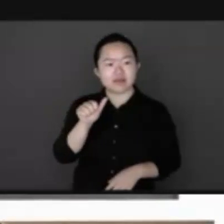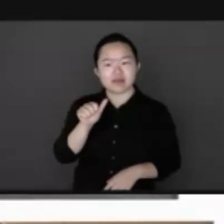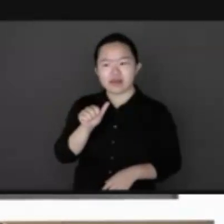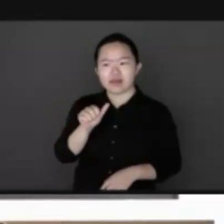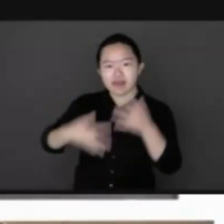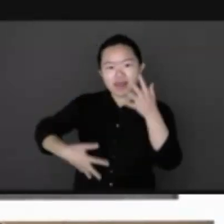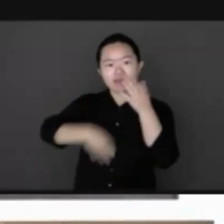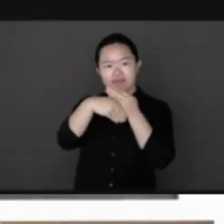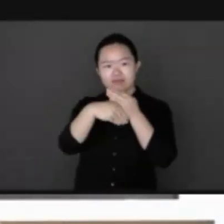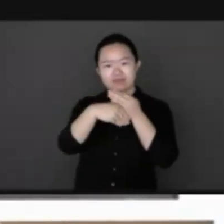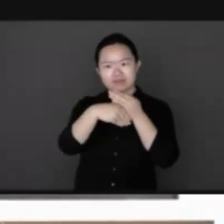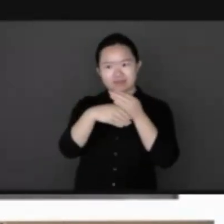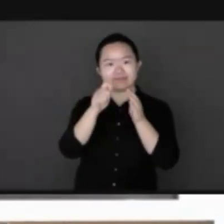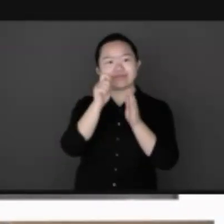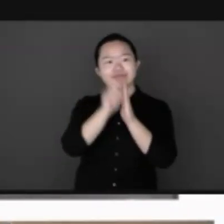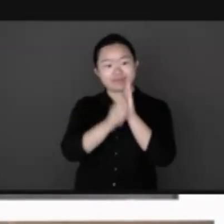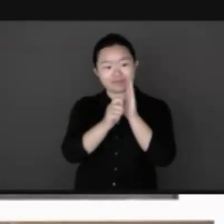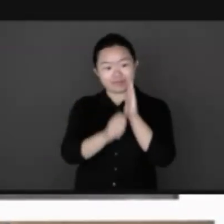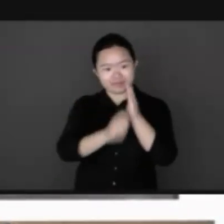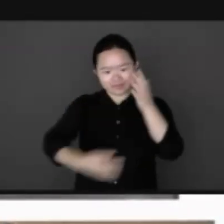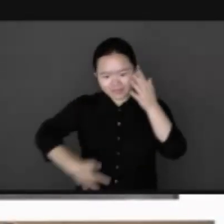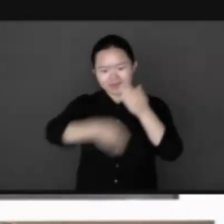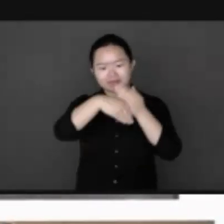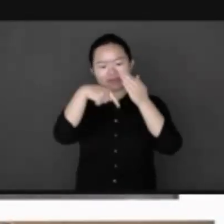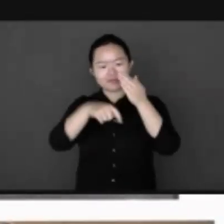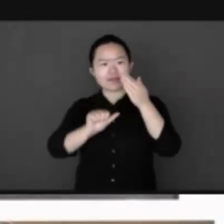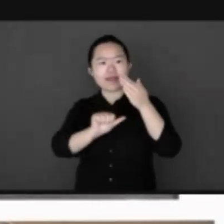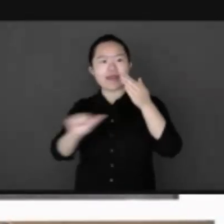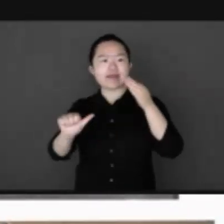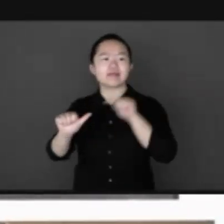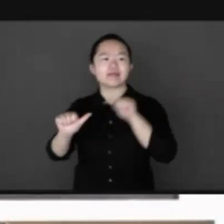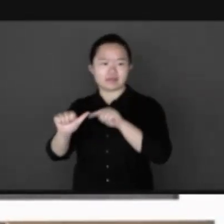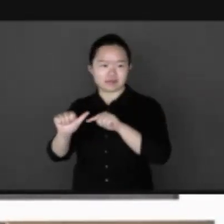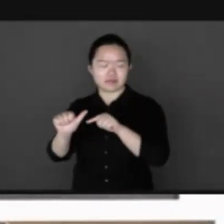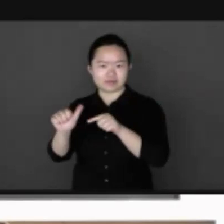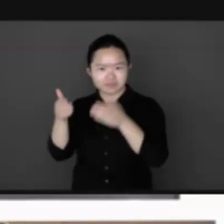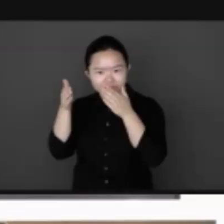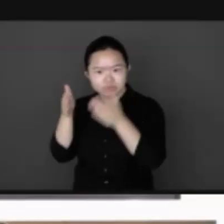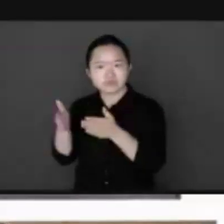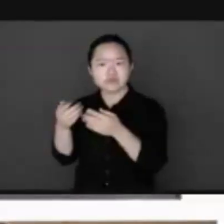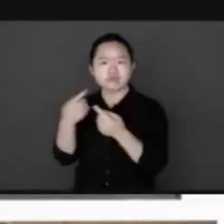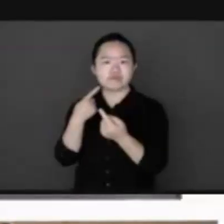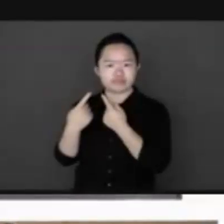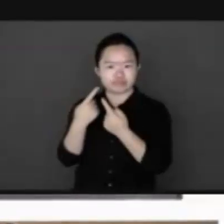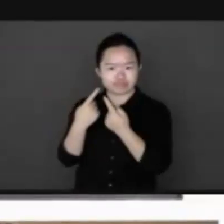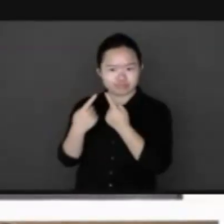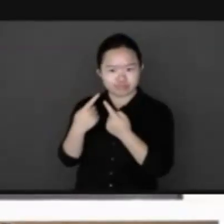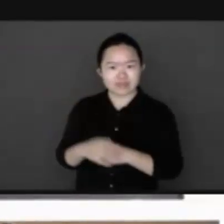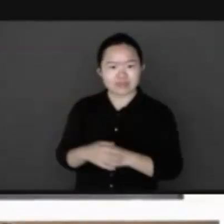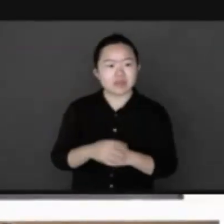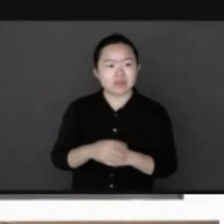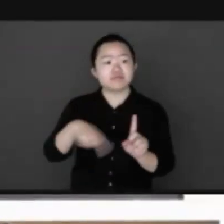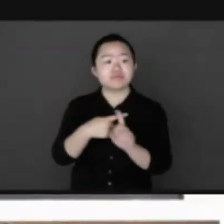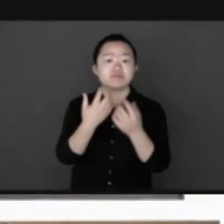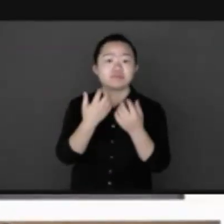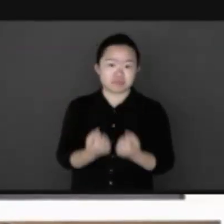Web Accessibility, Web Content Accessibility Guidelines, sorry, where we have also understanding documents and